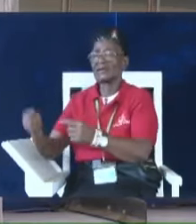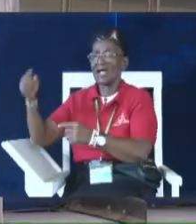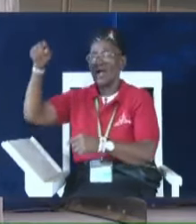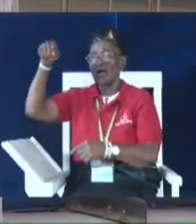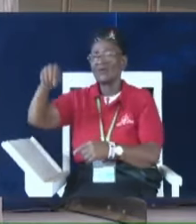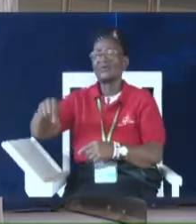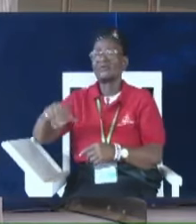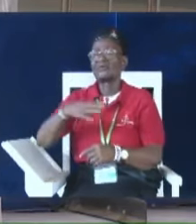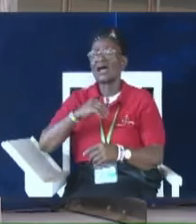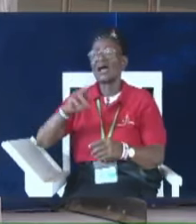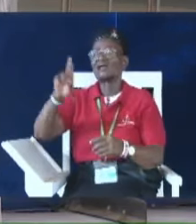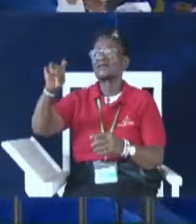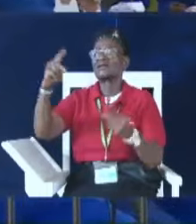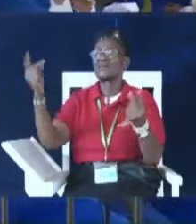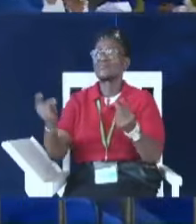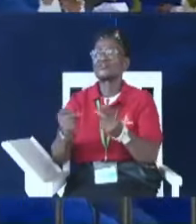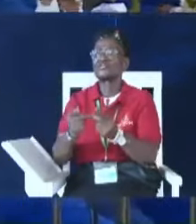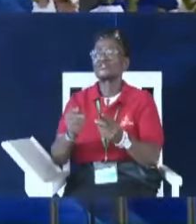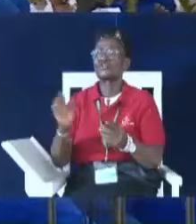and reposition us,